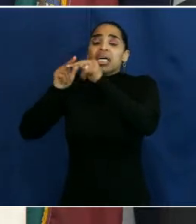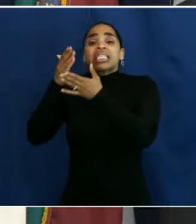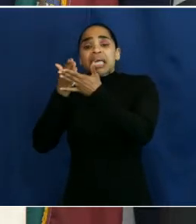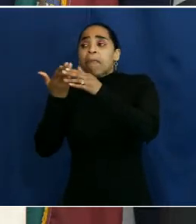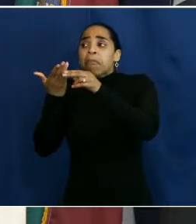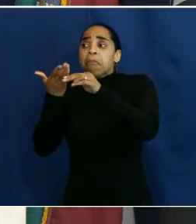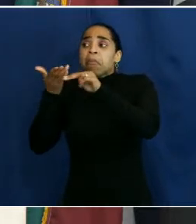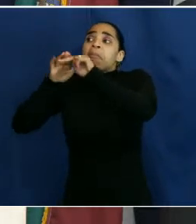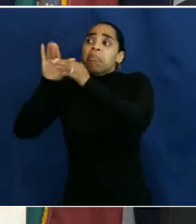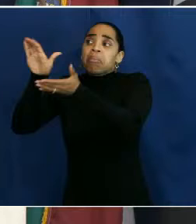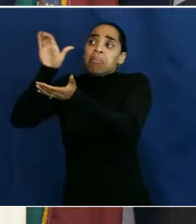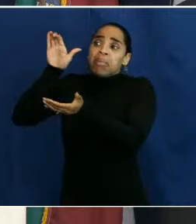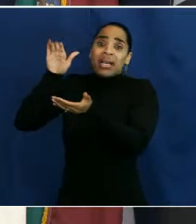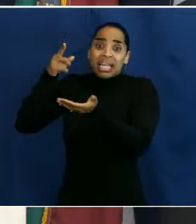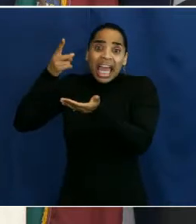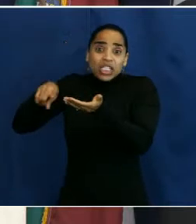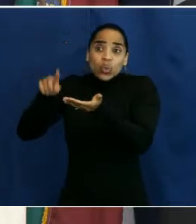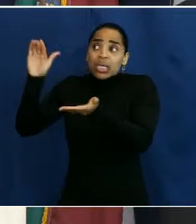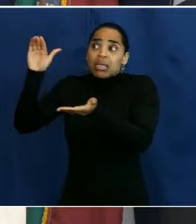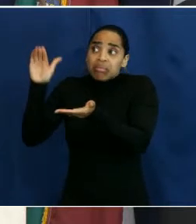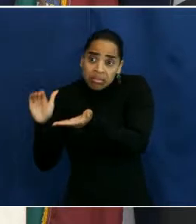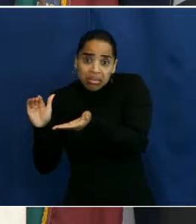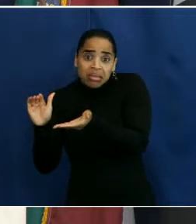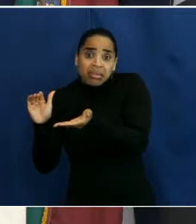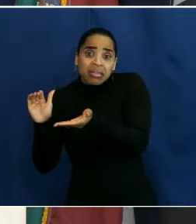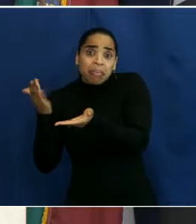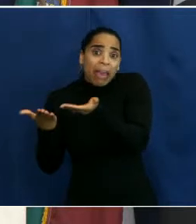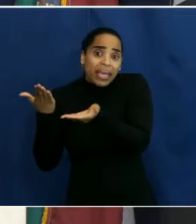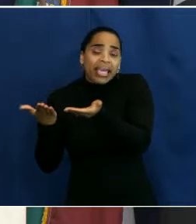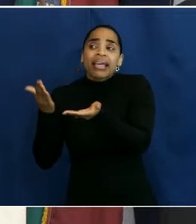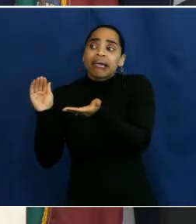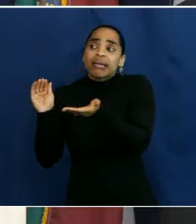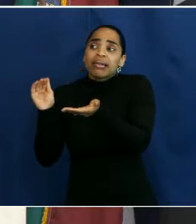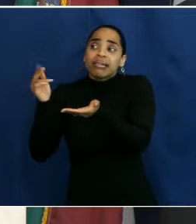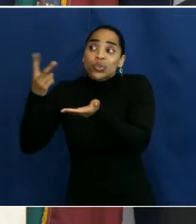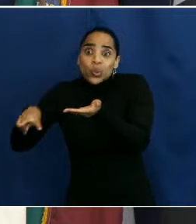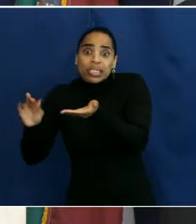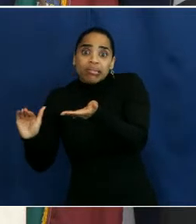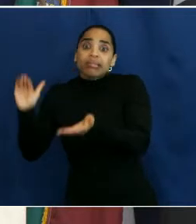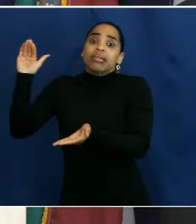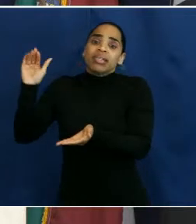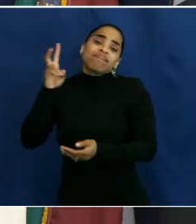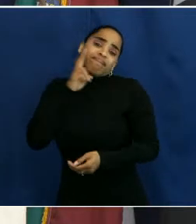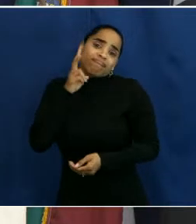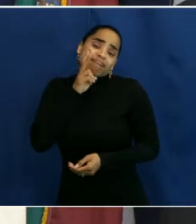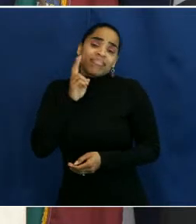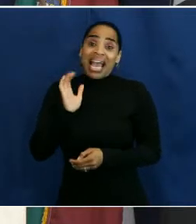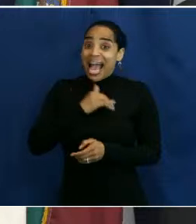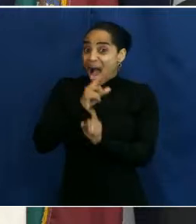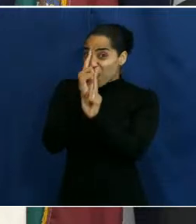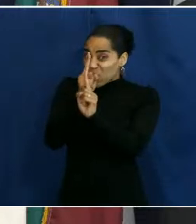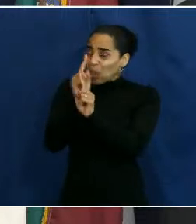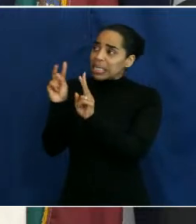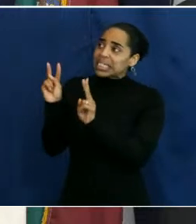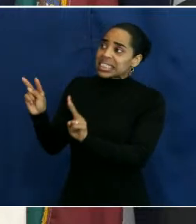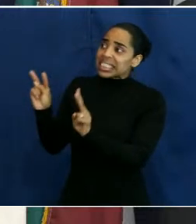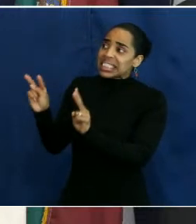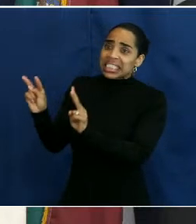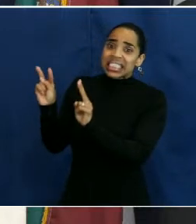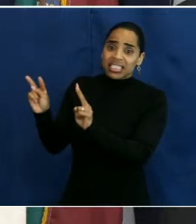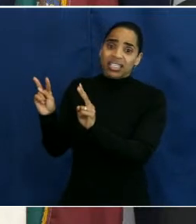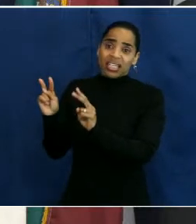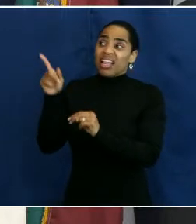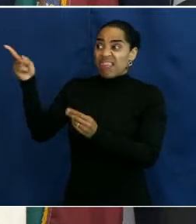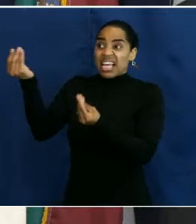others. We think next week could be a little bit lower than what we got this week. But again, the anticipation and what's been conveyed is the numbers are